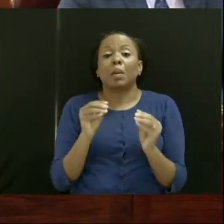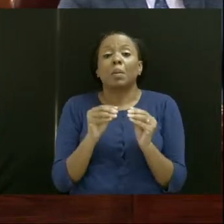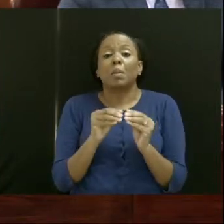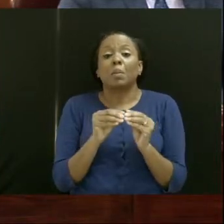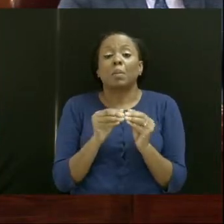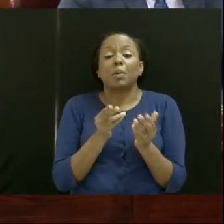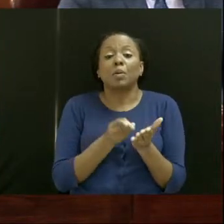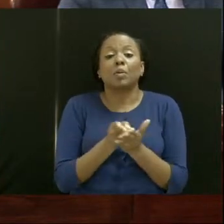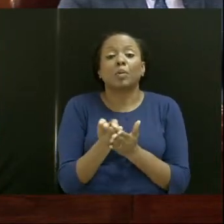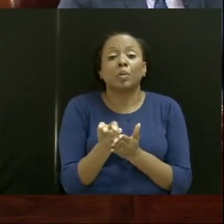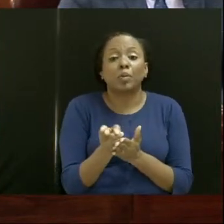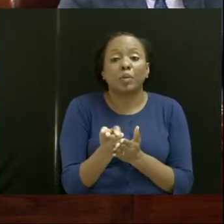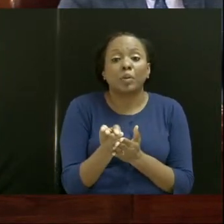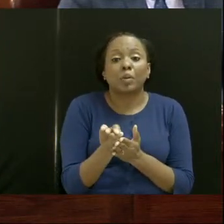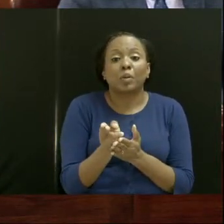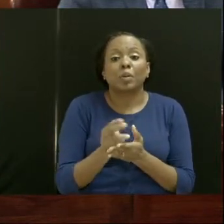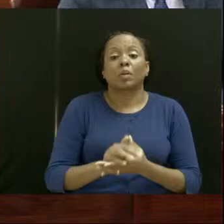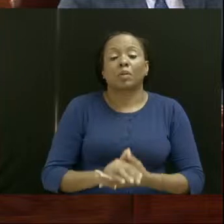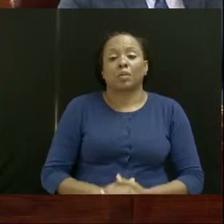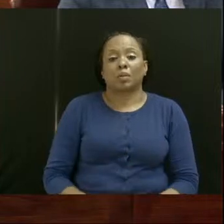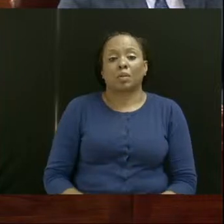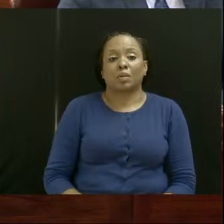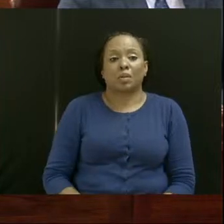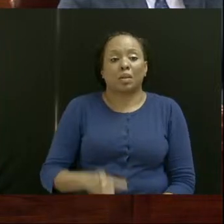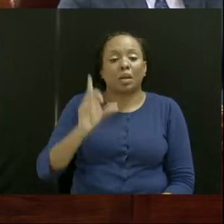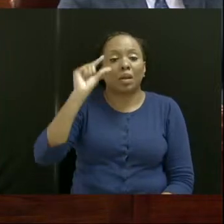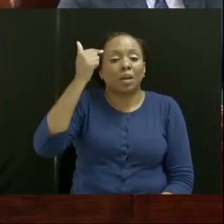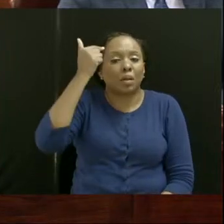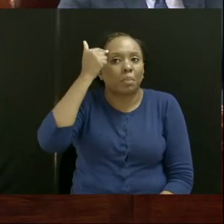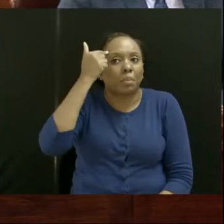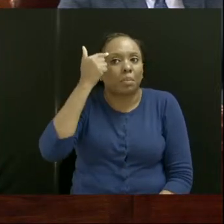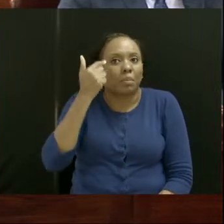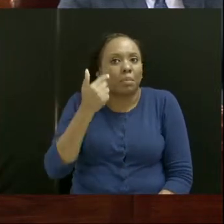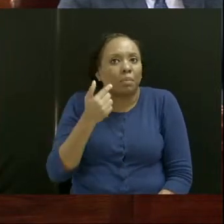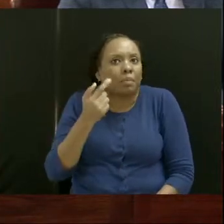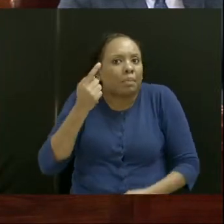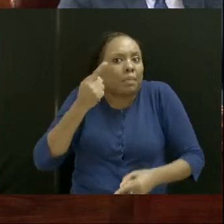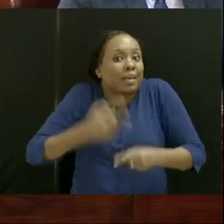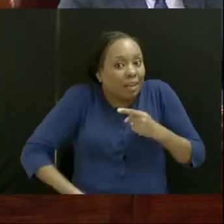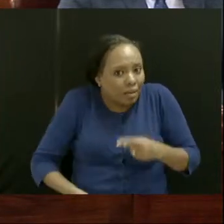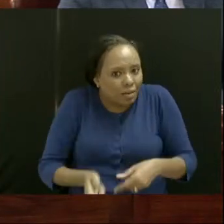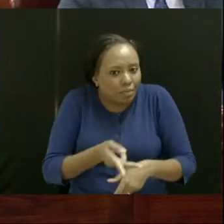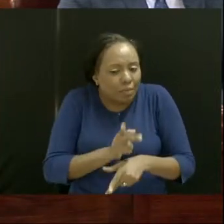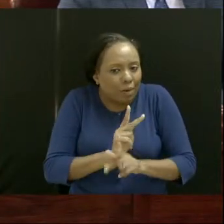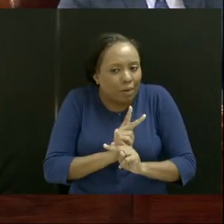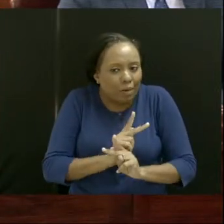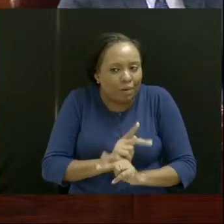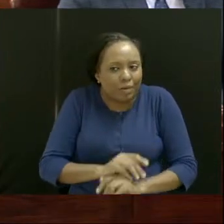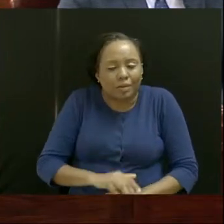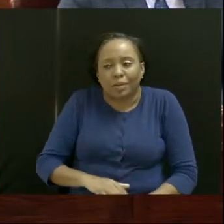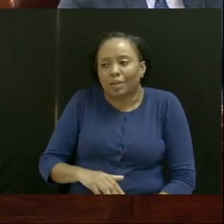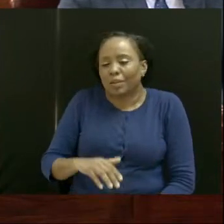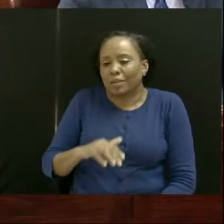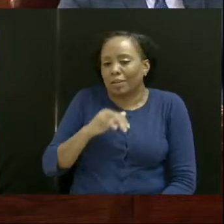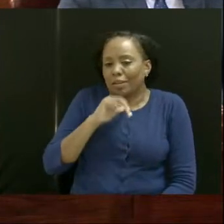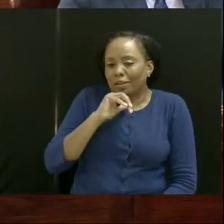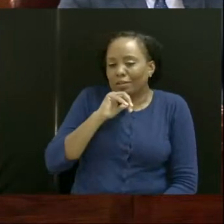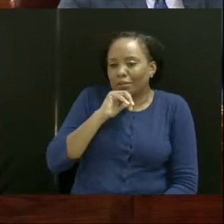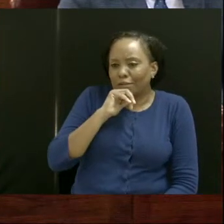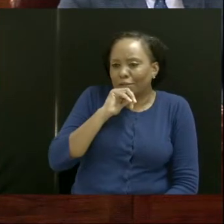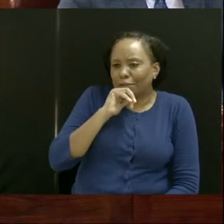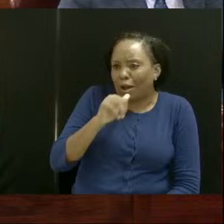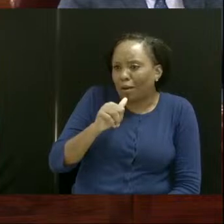in that government was not in a position to borrow, and not necessarily that out of a policy perspective, it was